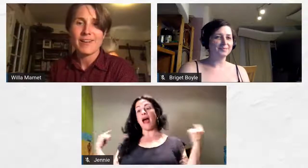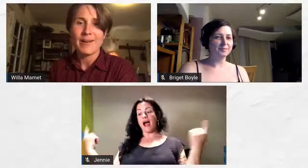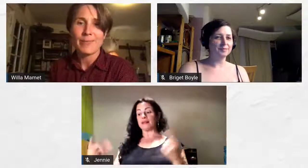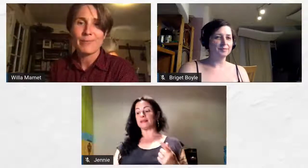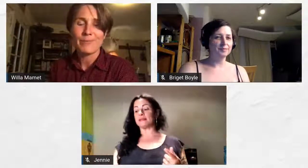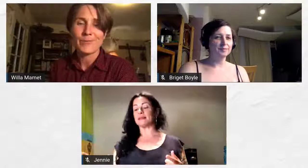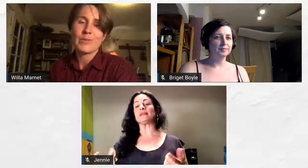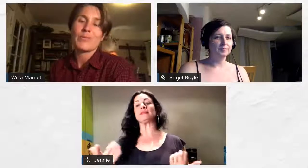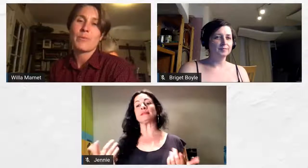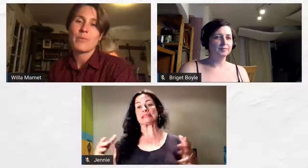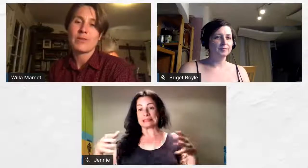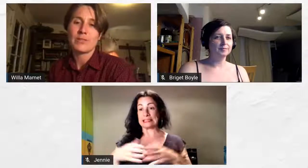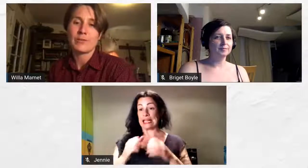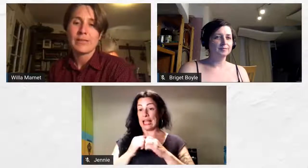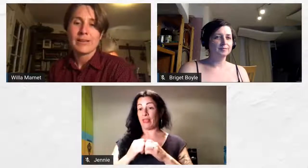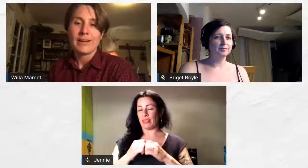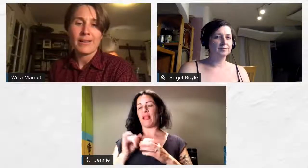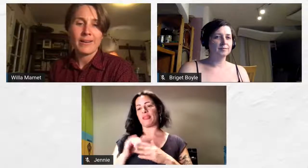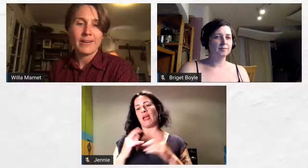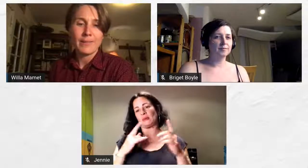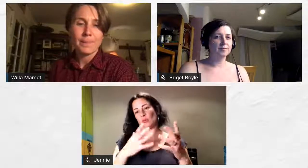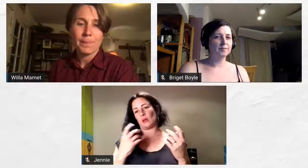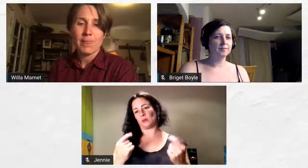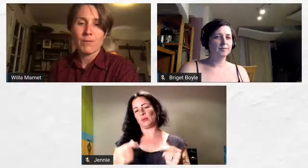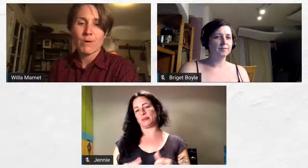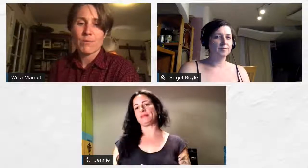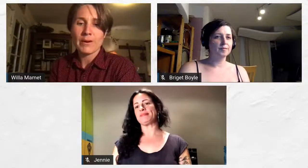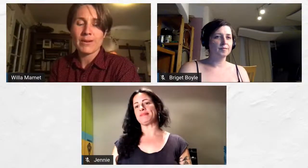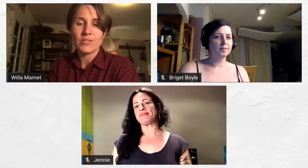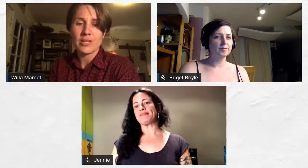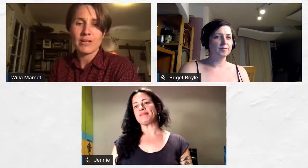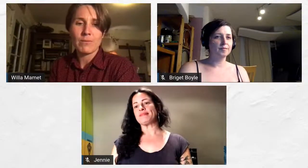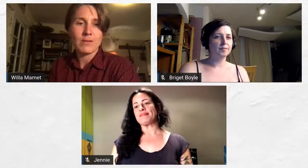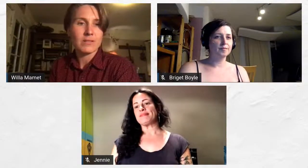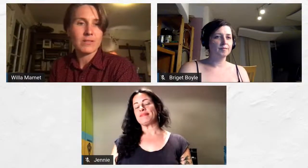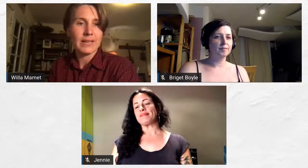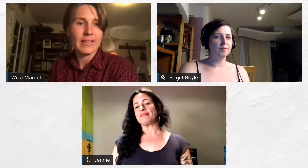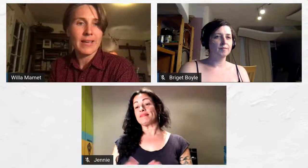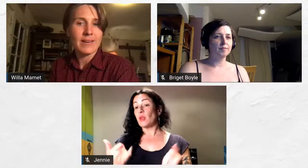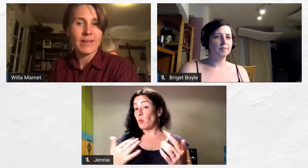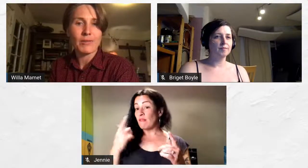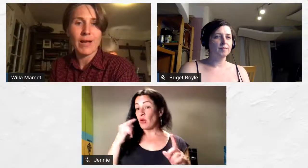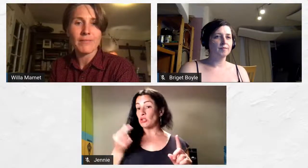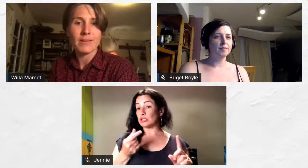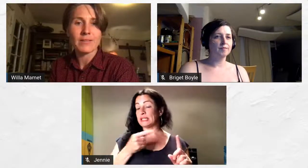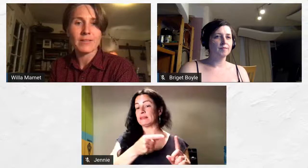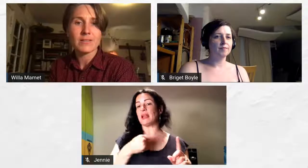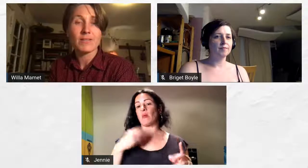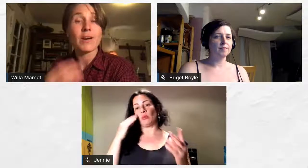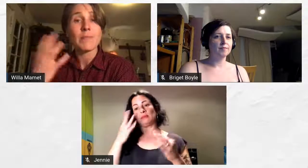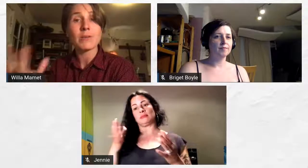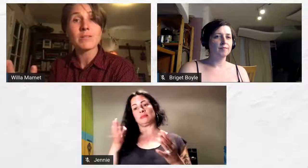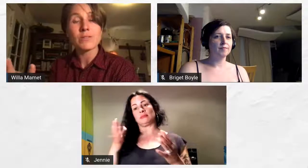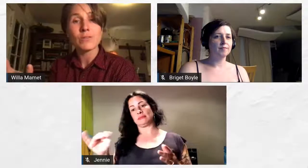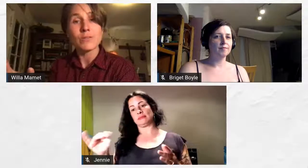together. So that's what we want to do. While we're waiting on G, I will also say again, if you're able to